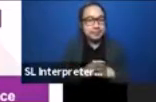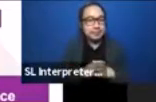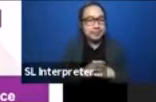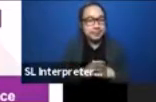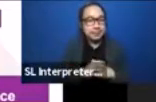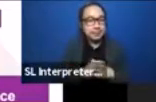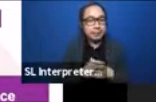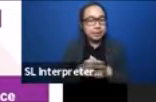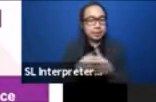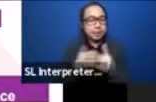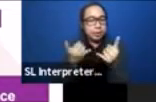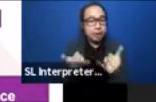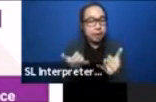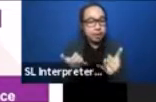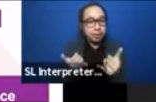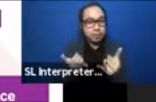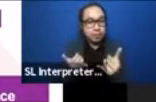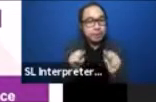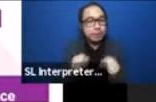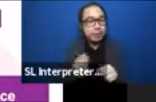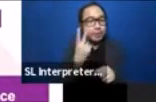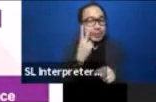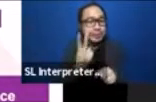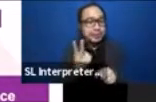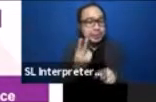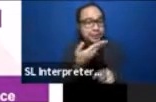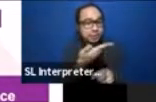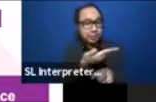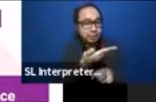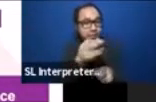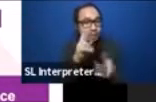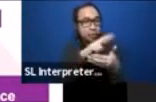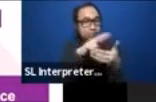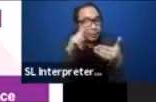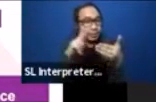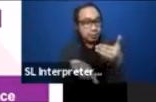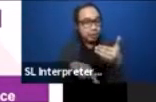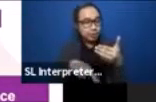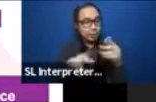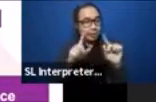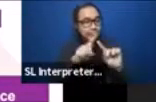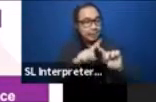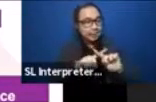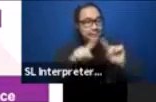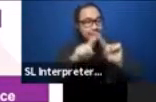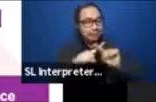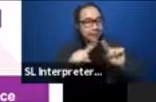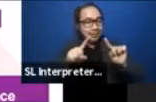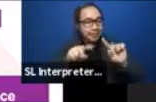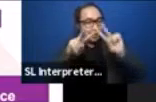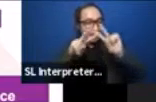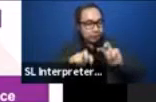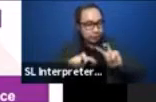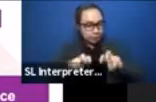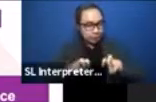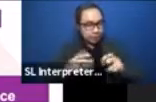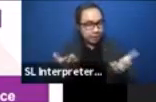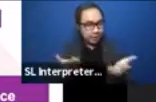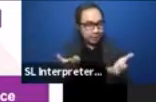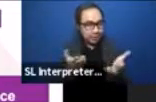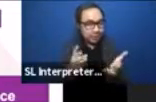the table that. You can see the difference in asterisk here. It's about the women